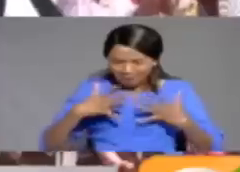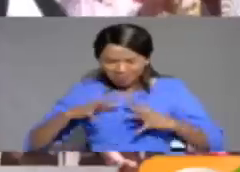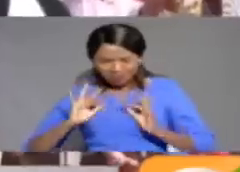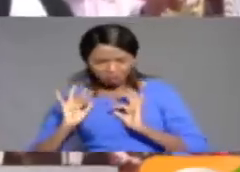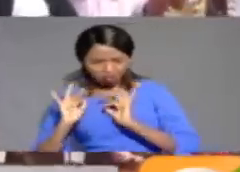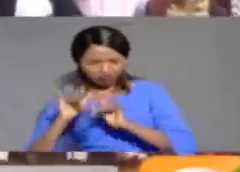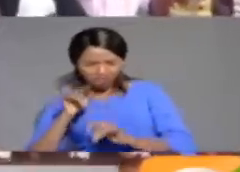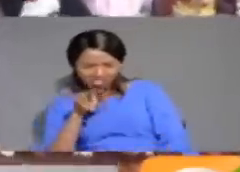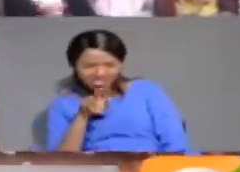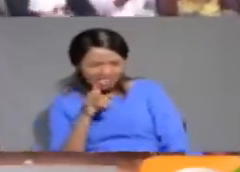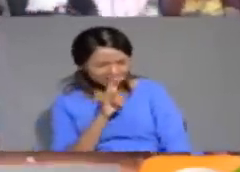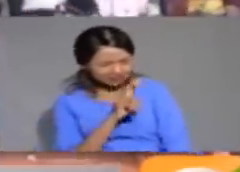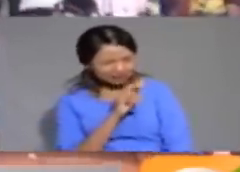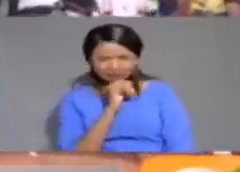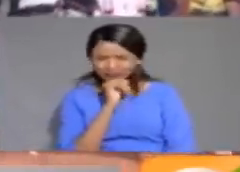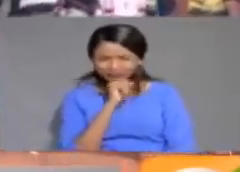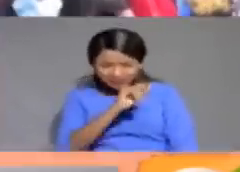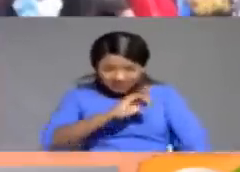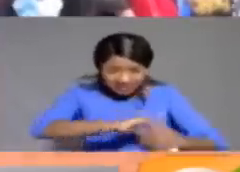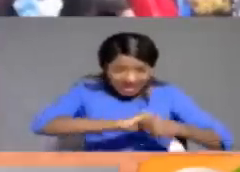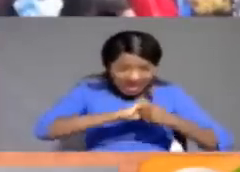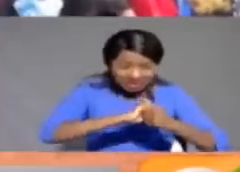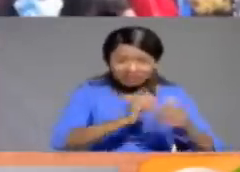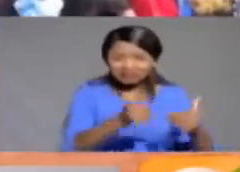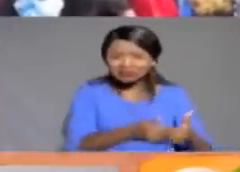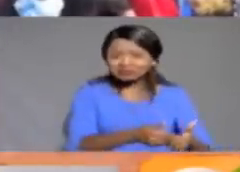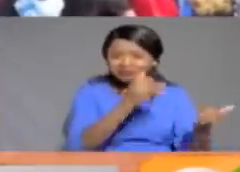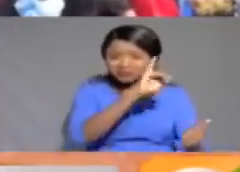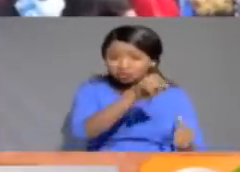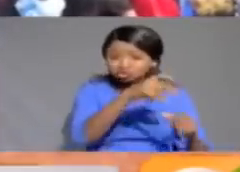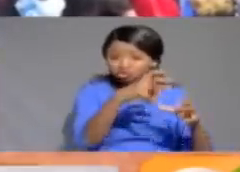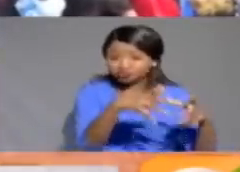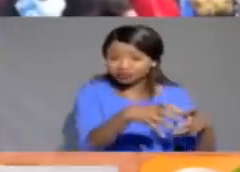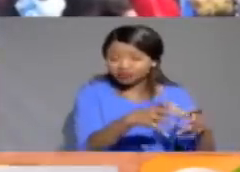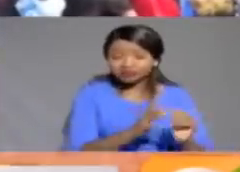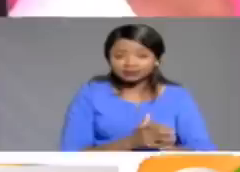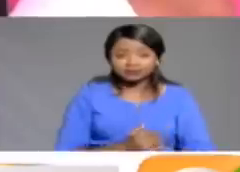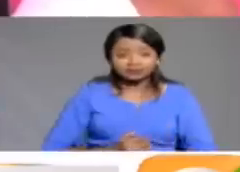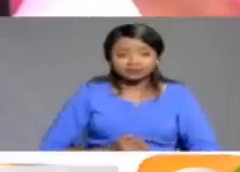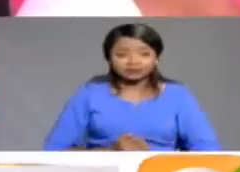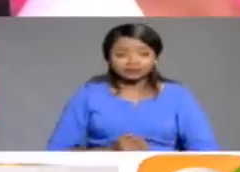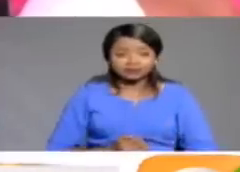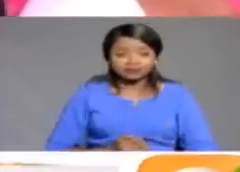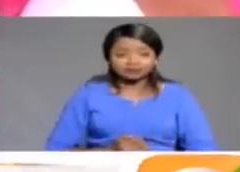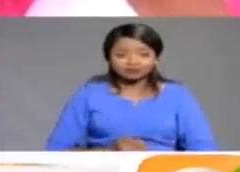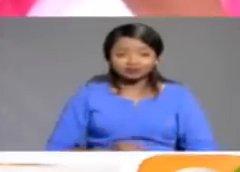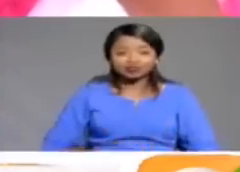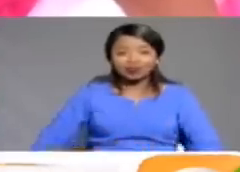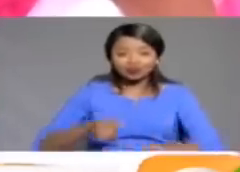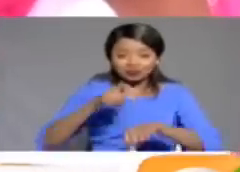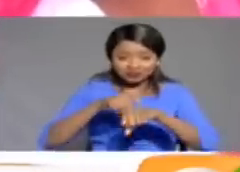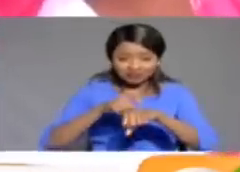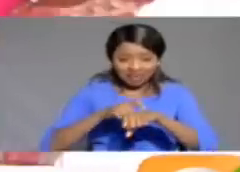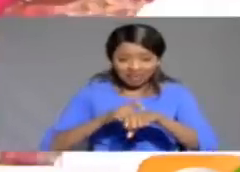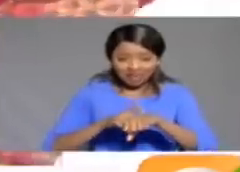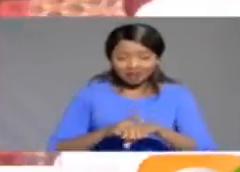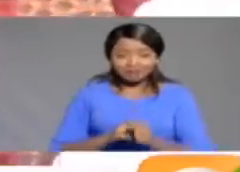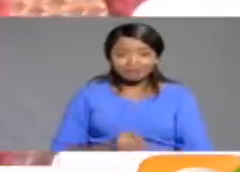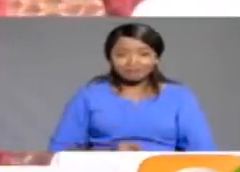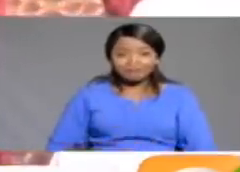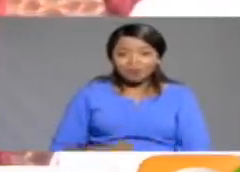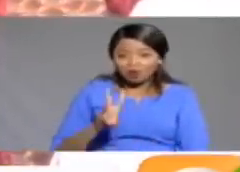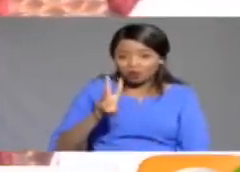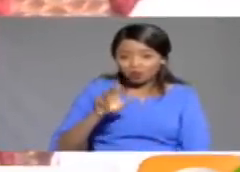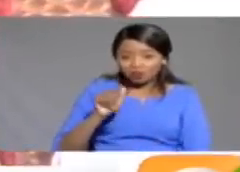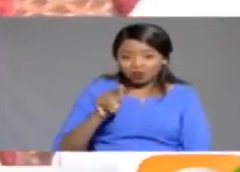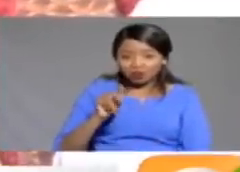that has divided the Jubilee House, particularly in the president's own central Kenya backyard. And when the Kigumo legislator Wangari Moniki called on